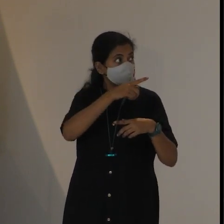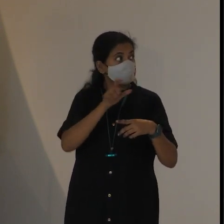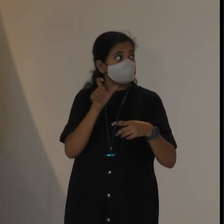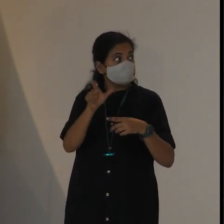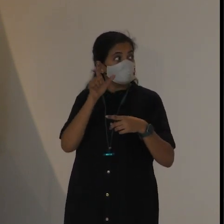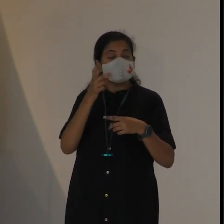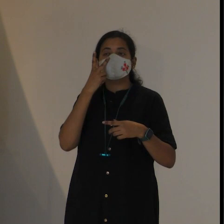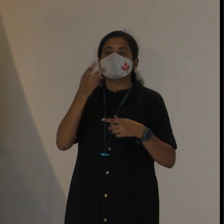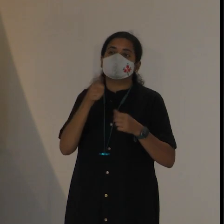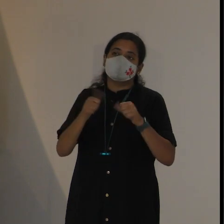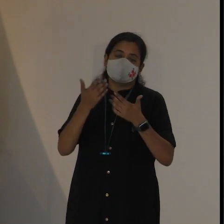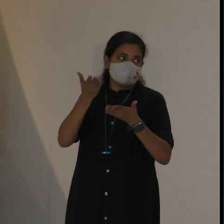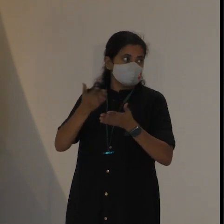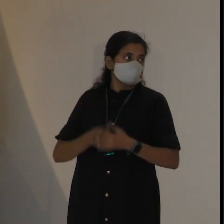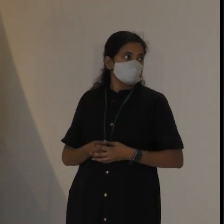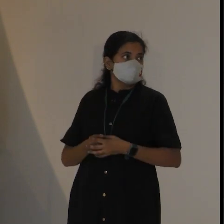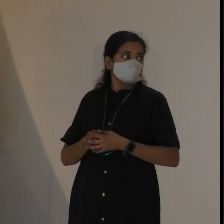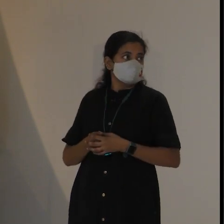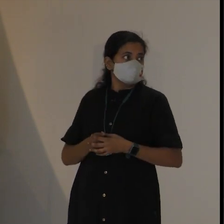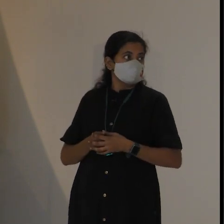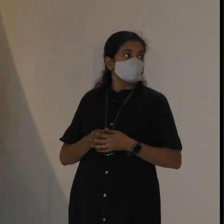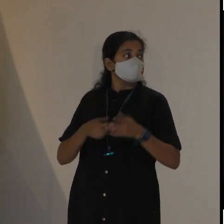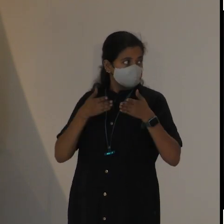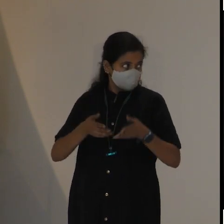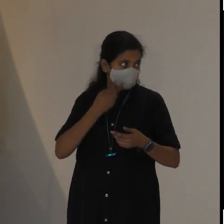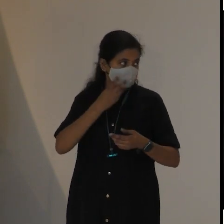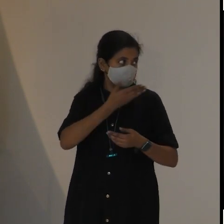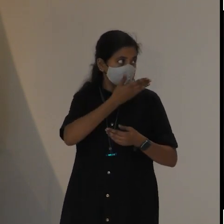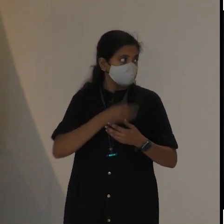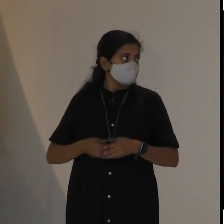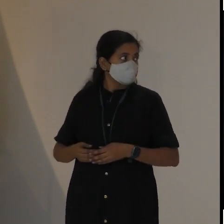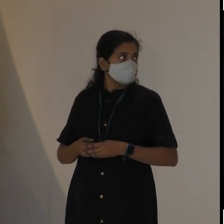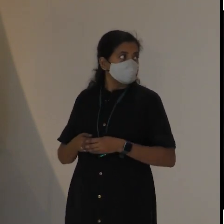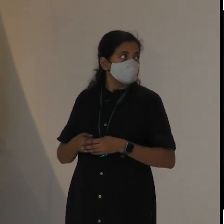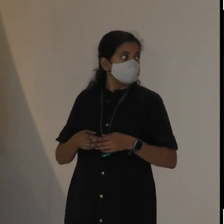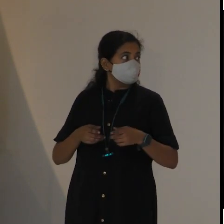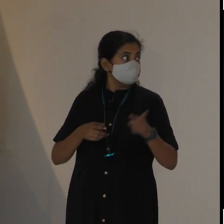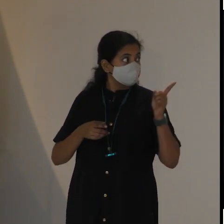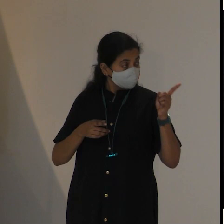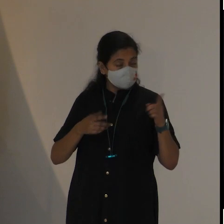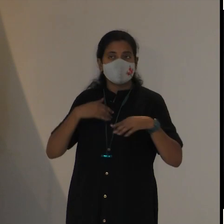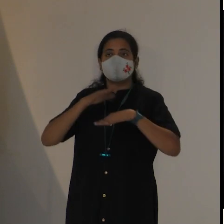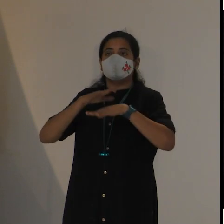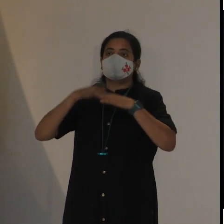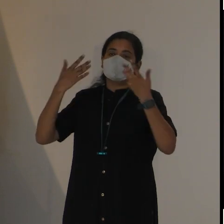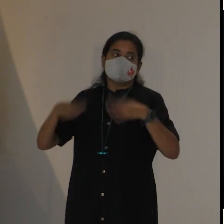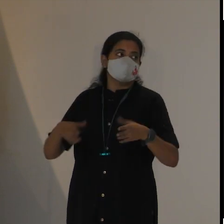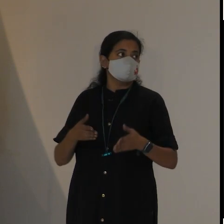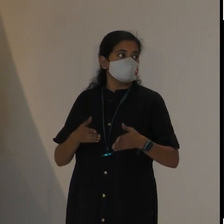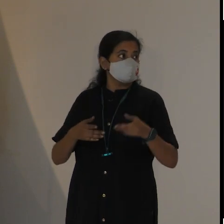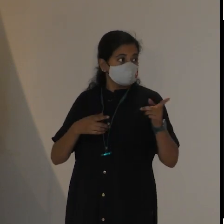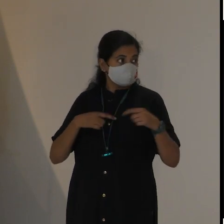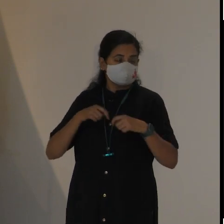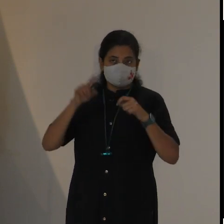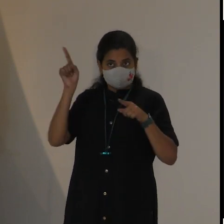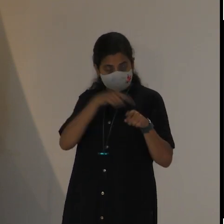see that. But if you aren't, which is where we are right now, we have this experience. We scroll